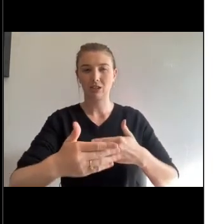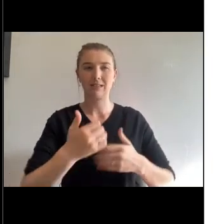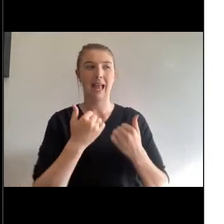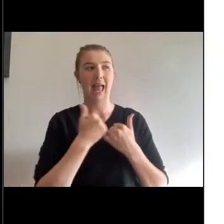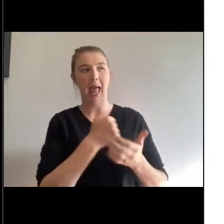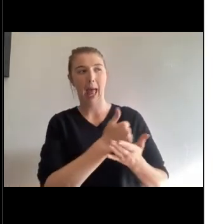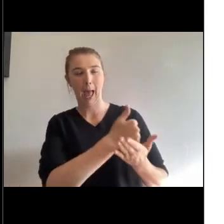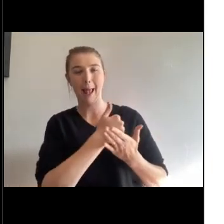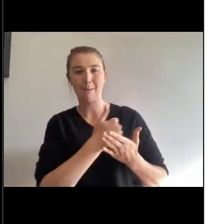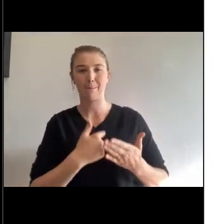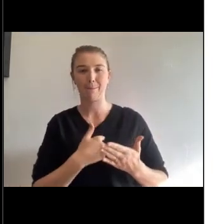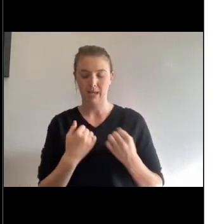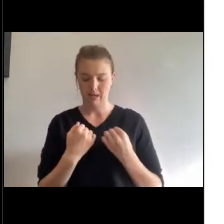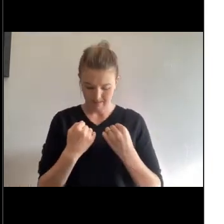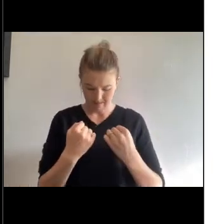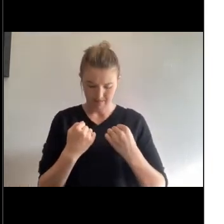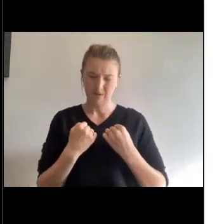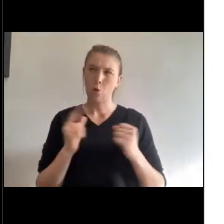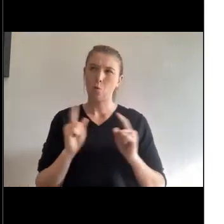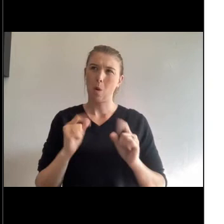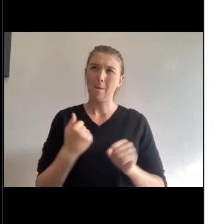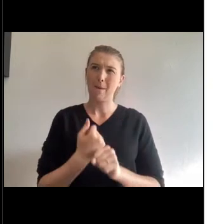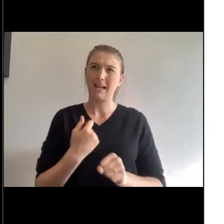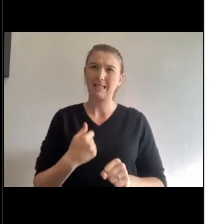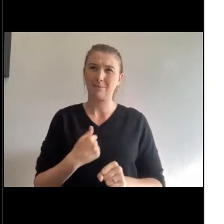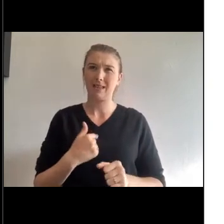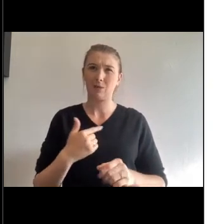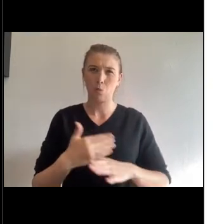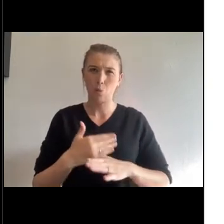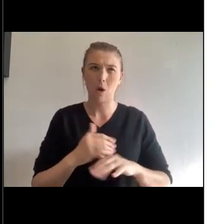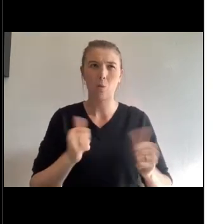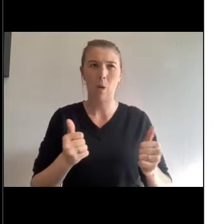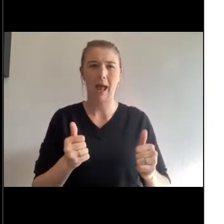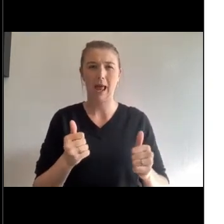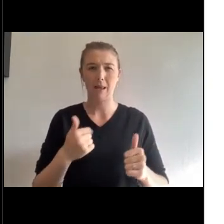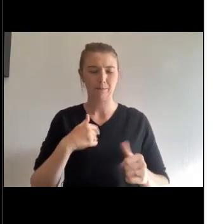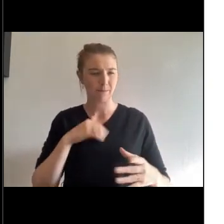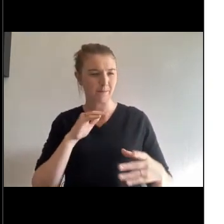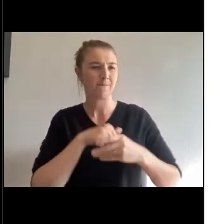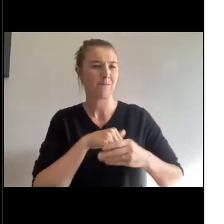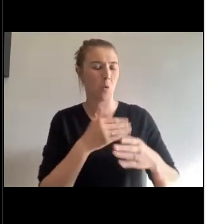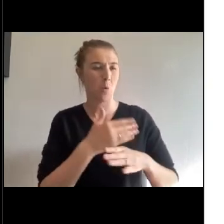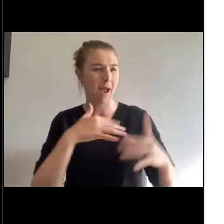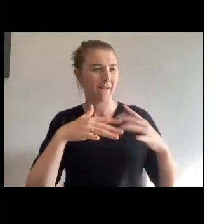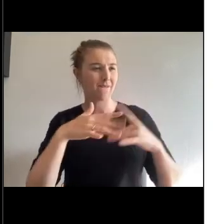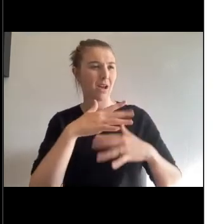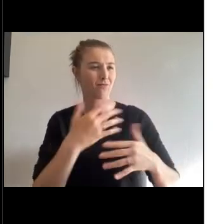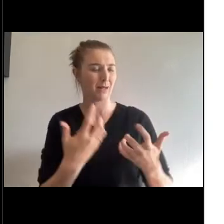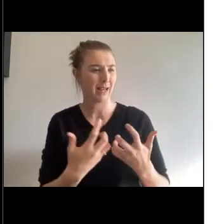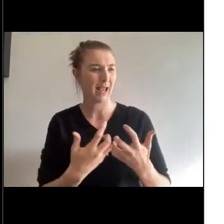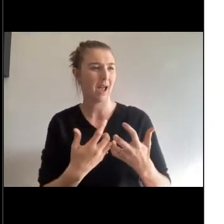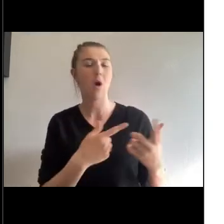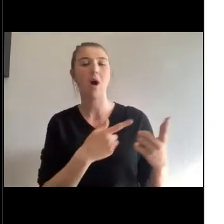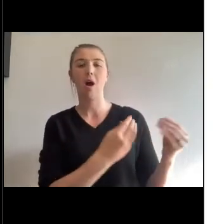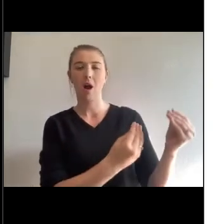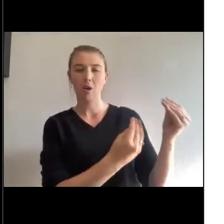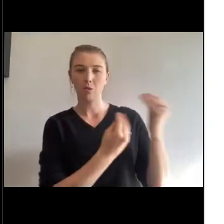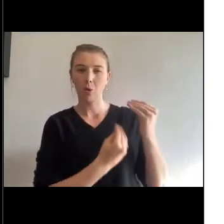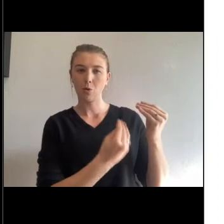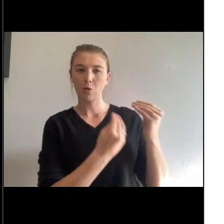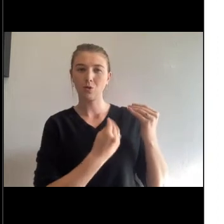the bit that made me come into the work environment? And through that coaching, I was able to understand it